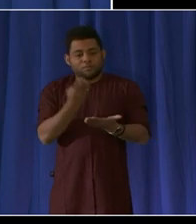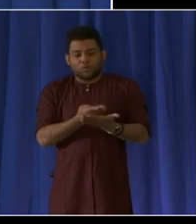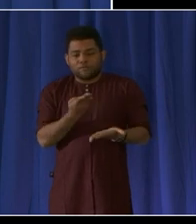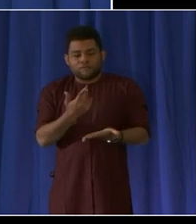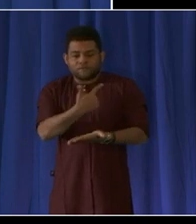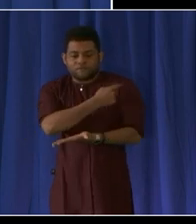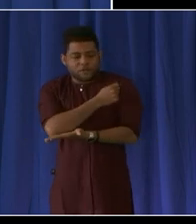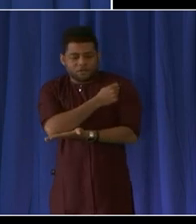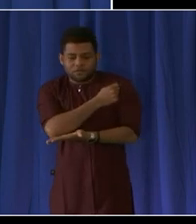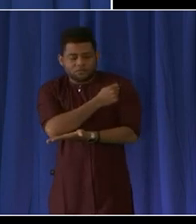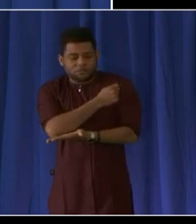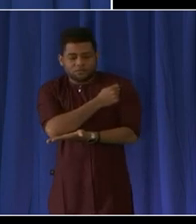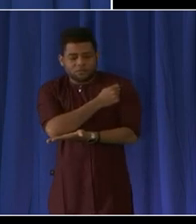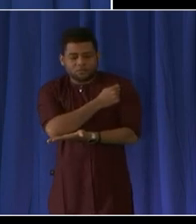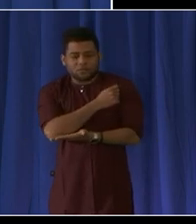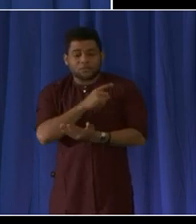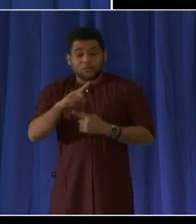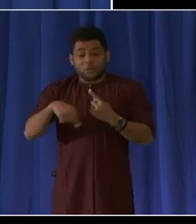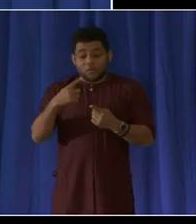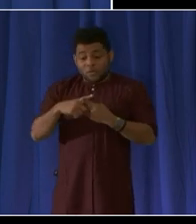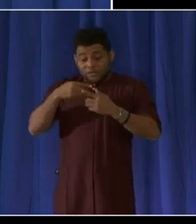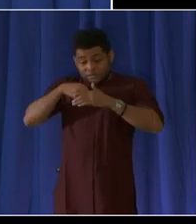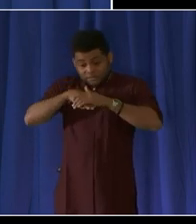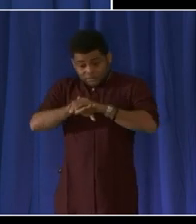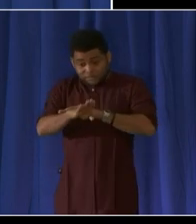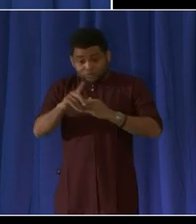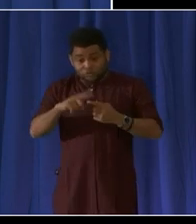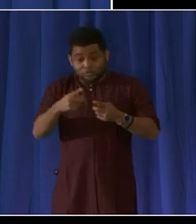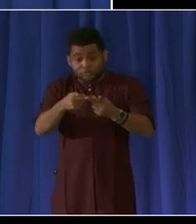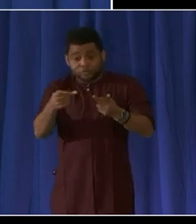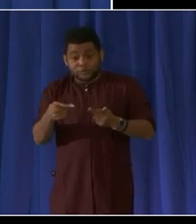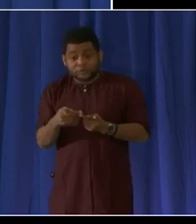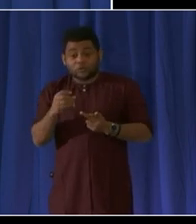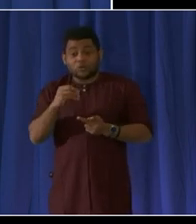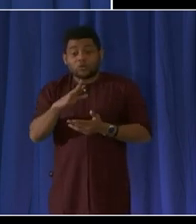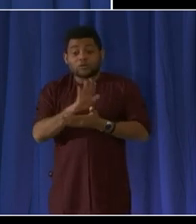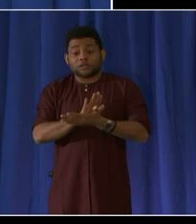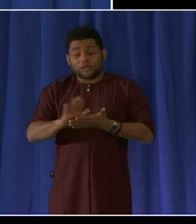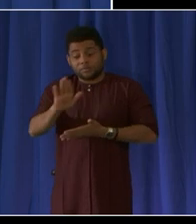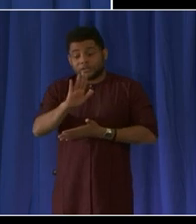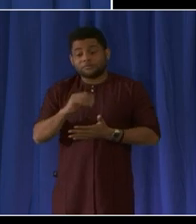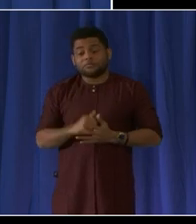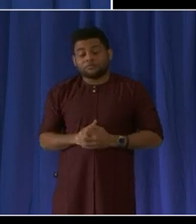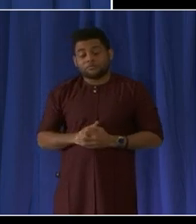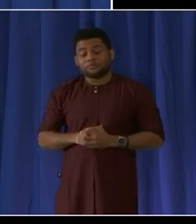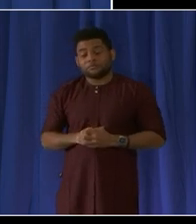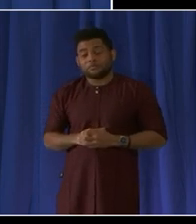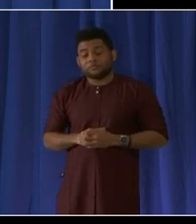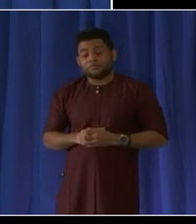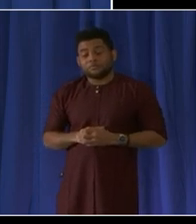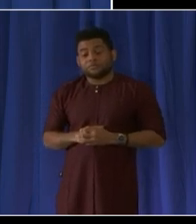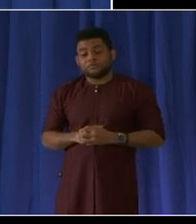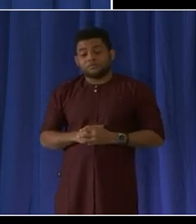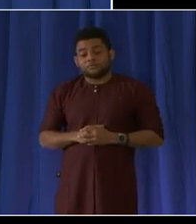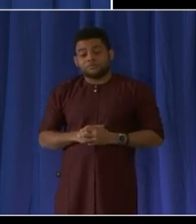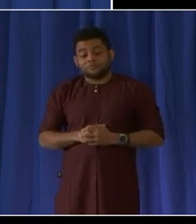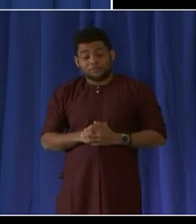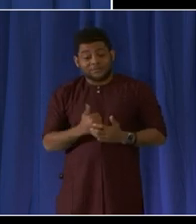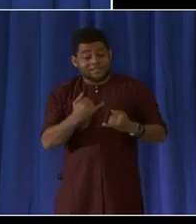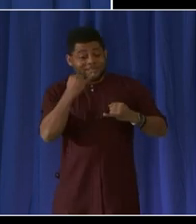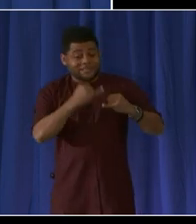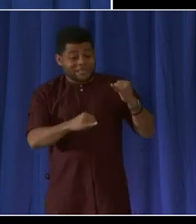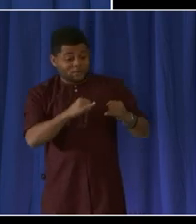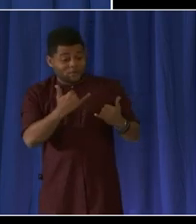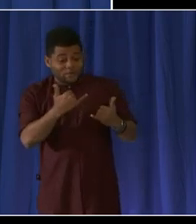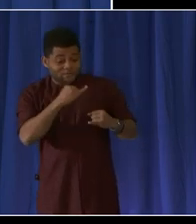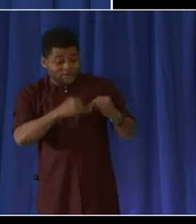proof of vaccination when entering the facilities or campuses. Wonderful. And we'll now move to